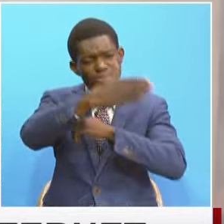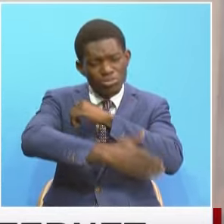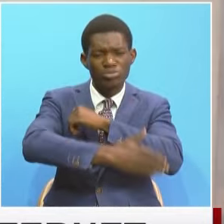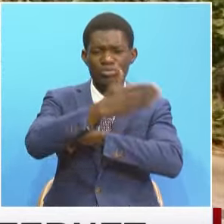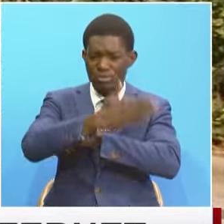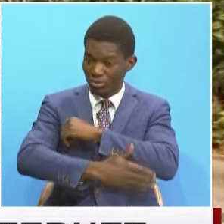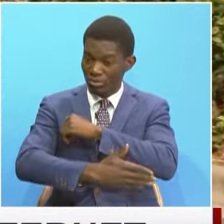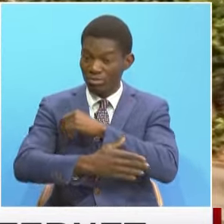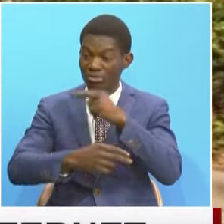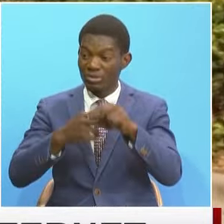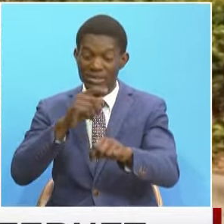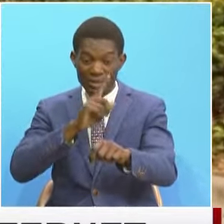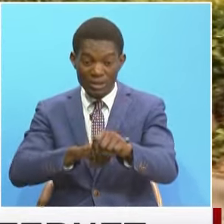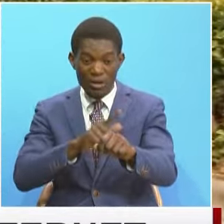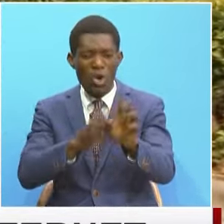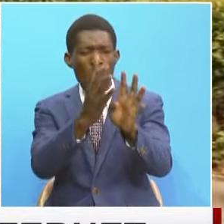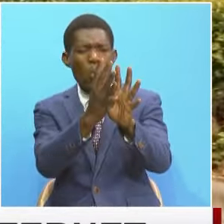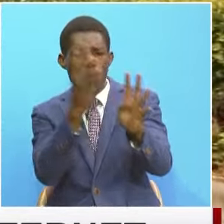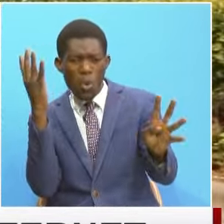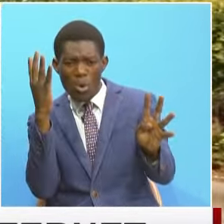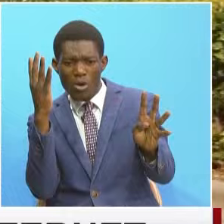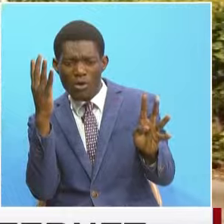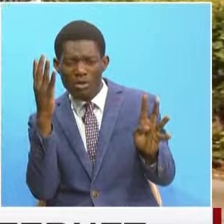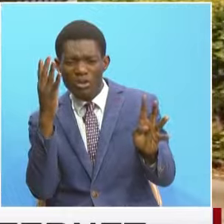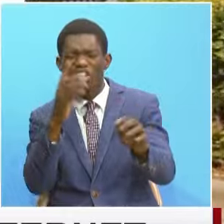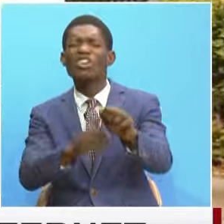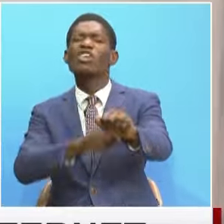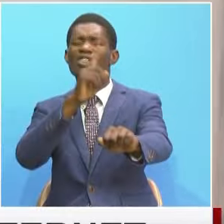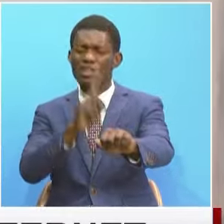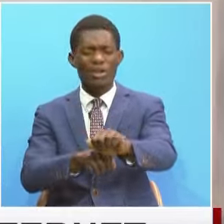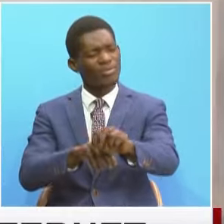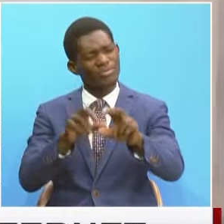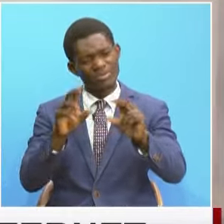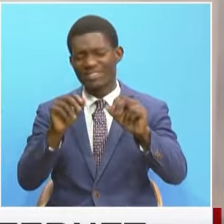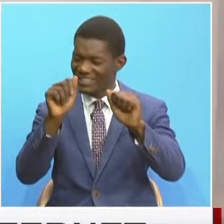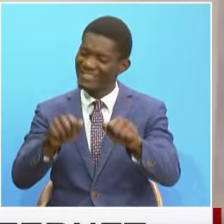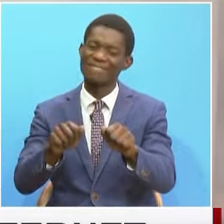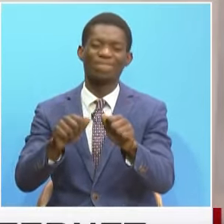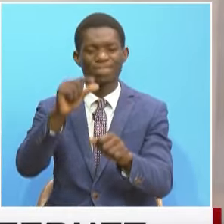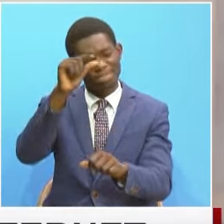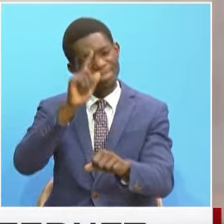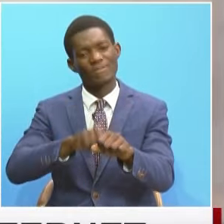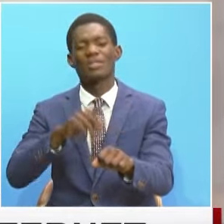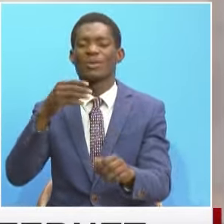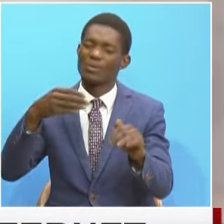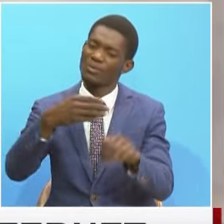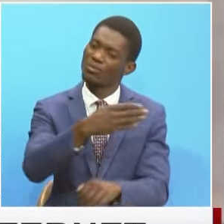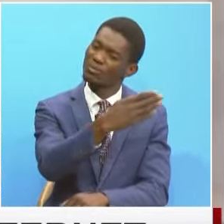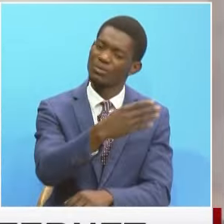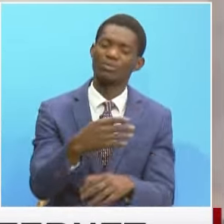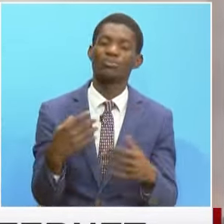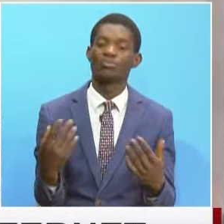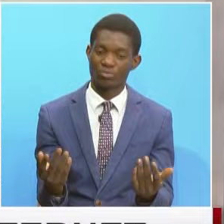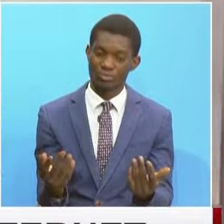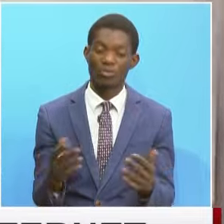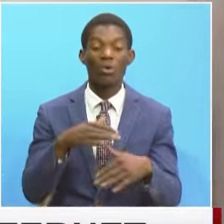is spent managing the vehicles as they cross, and also the time that is spent having vehicles